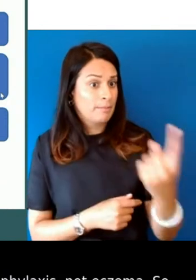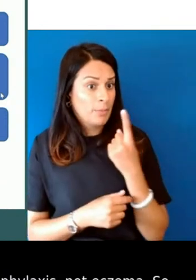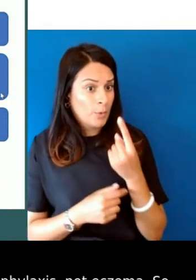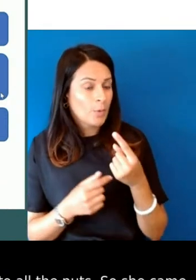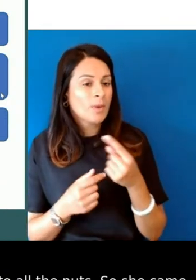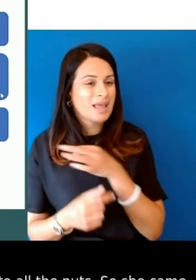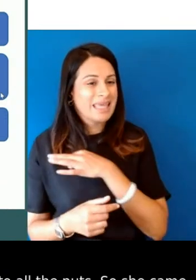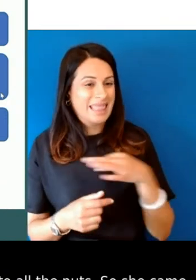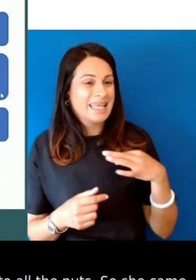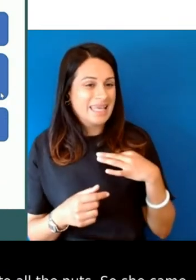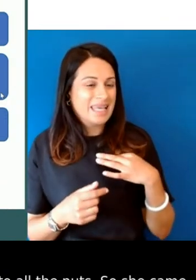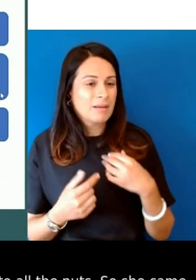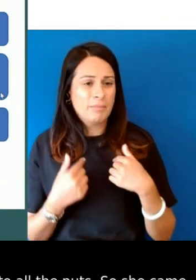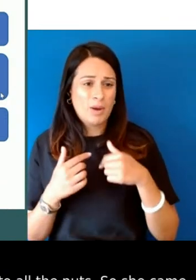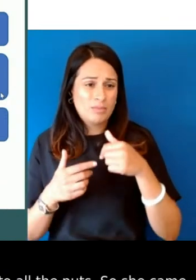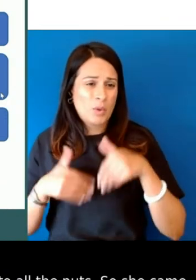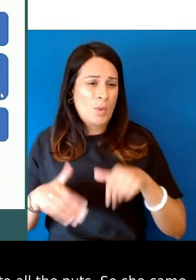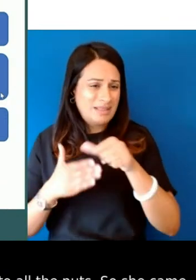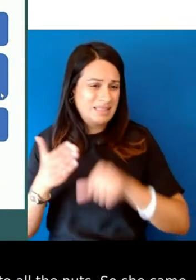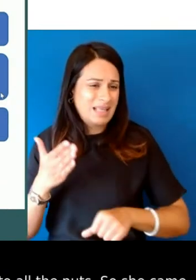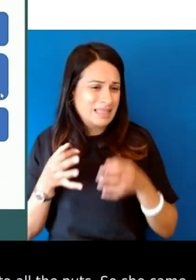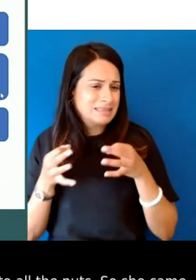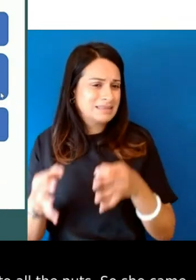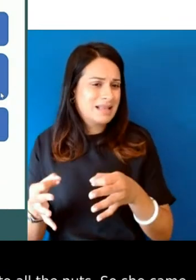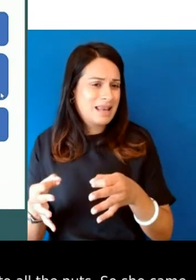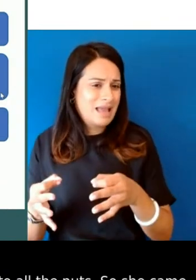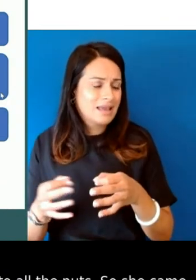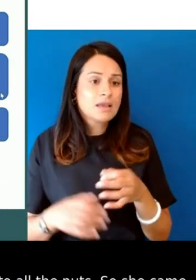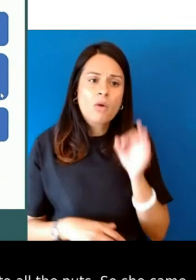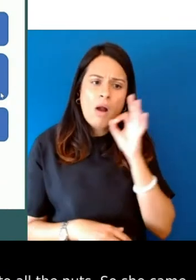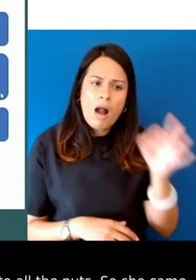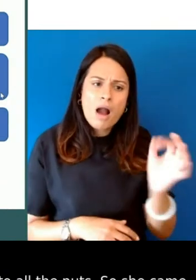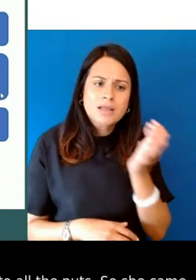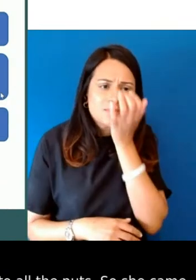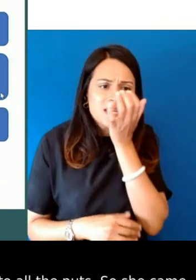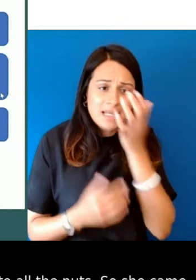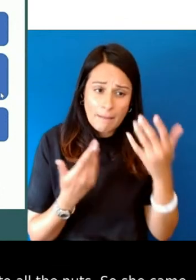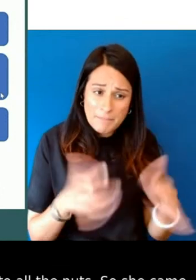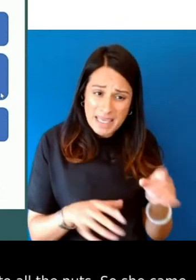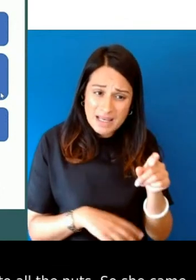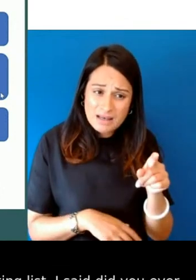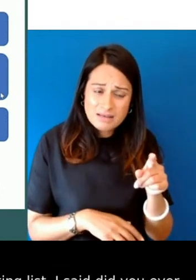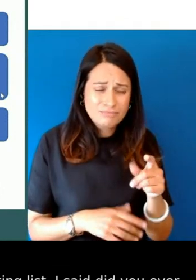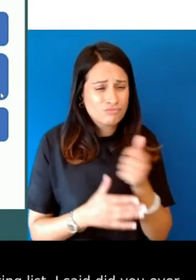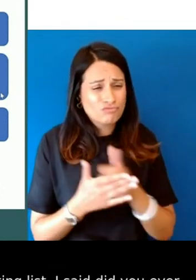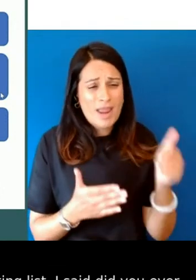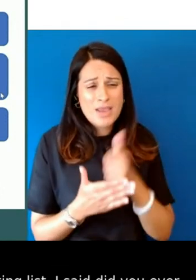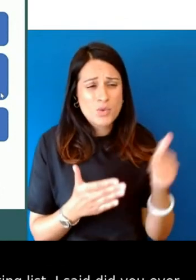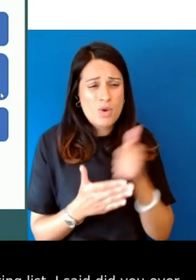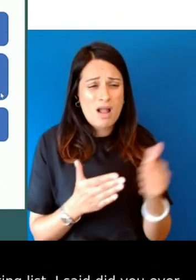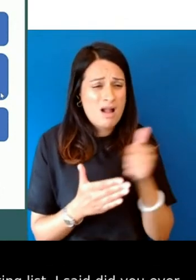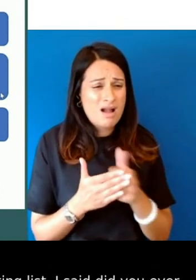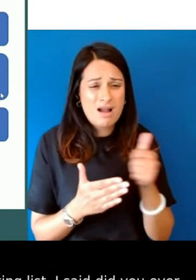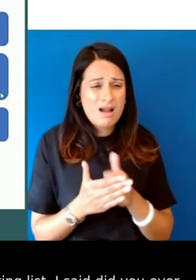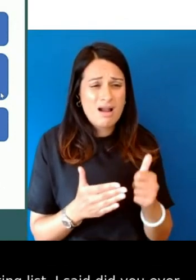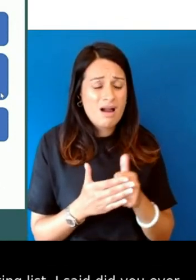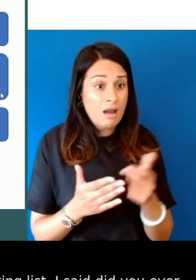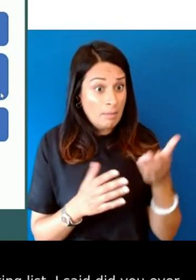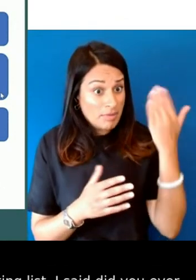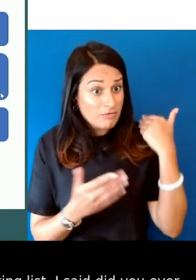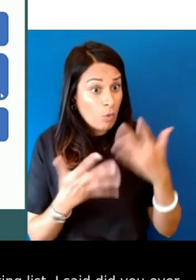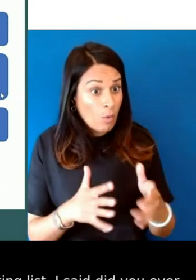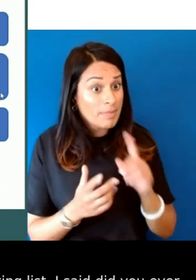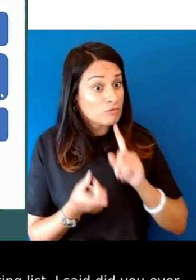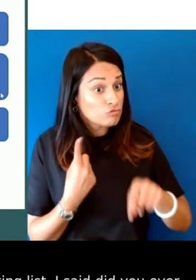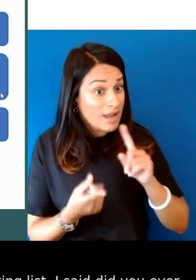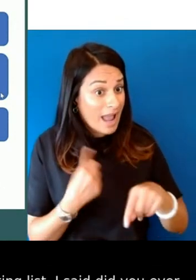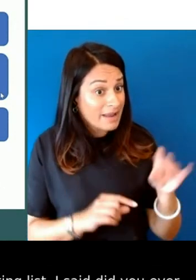waiting list and i said to her okay did you ever used to eat nuts and she said yeah i did all the time and i said did they ever cause hives swelling vomiting etc